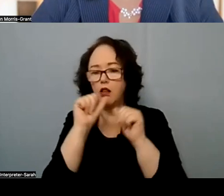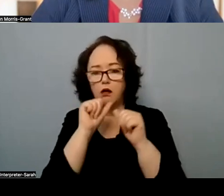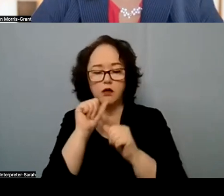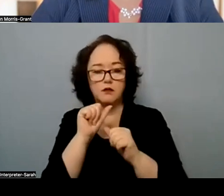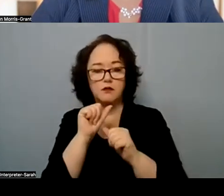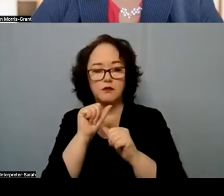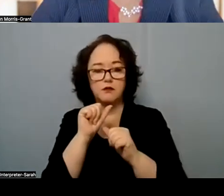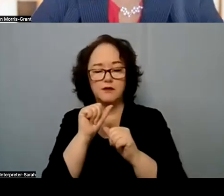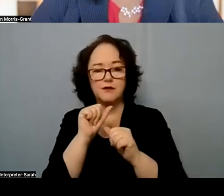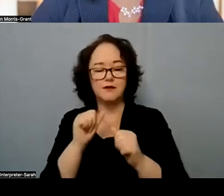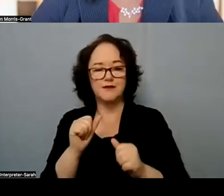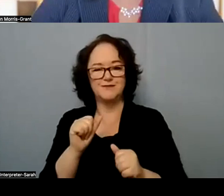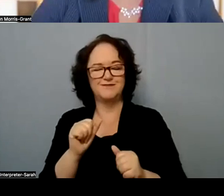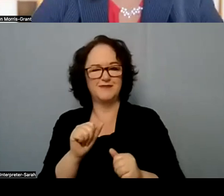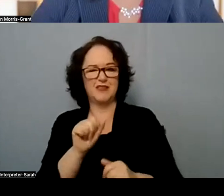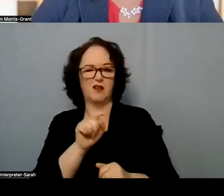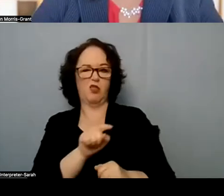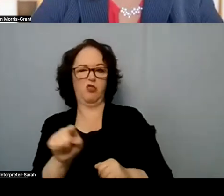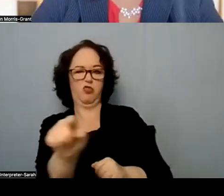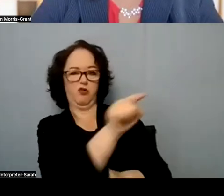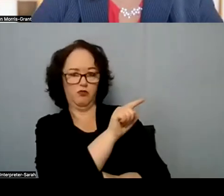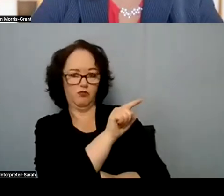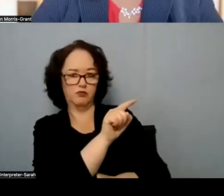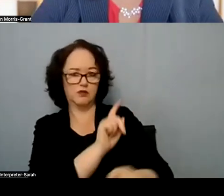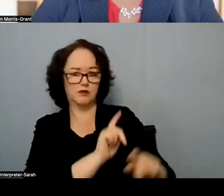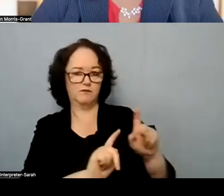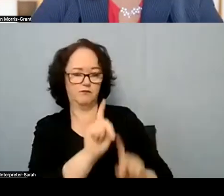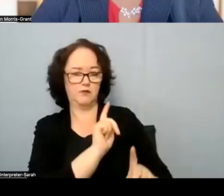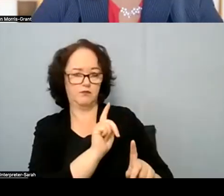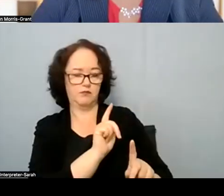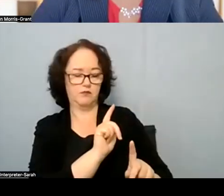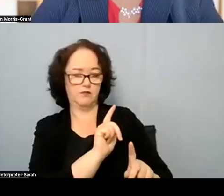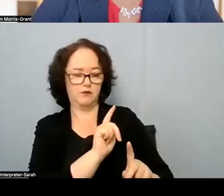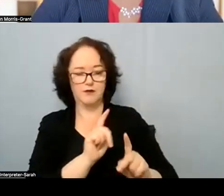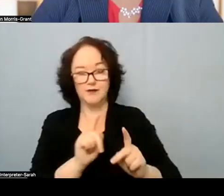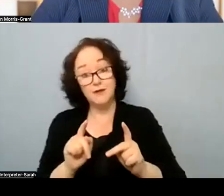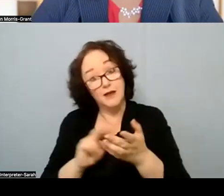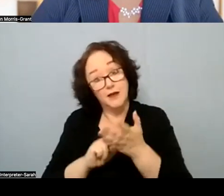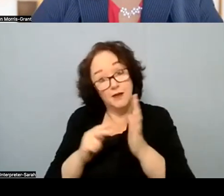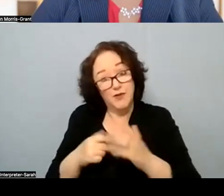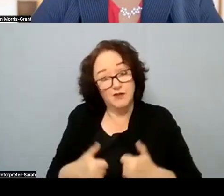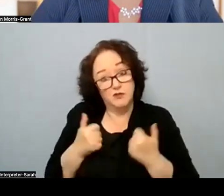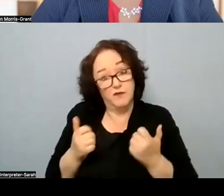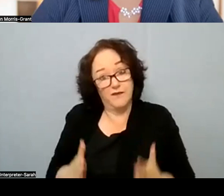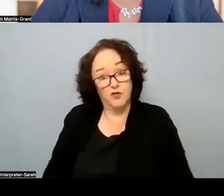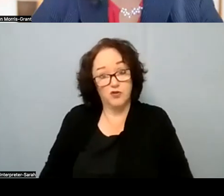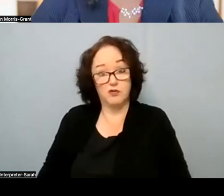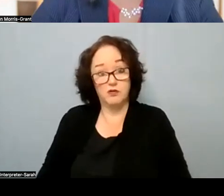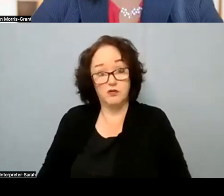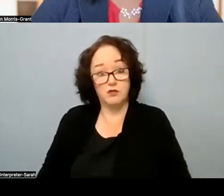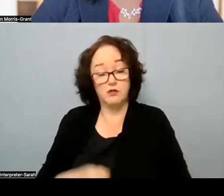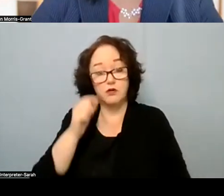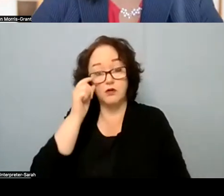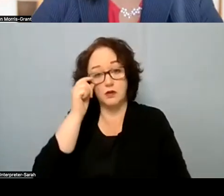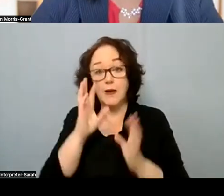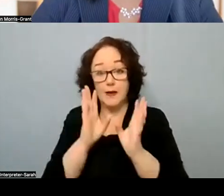as those people, talking about survivors. They wrote that down in the meeting minutes. So the person